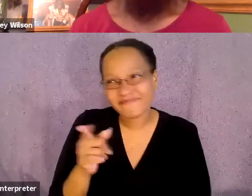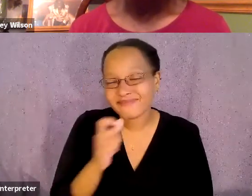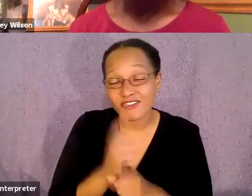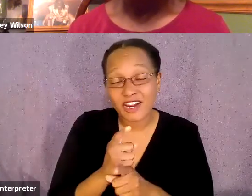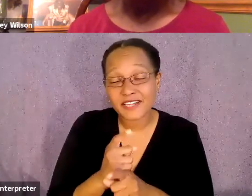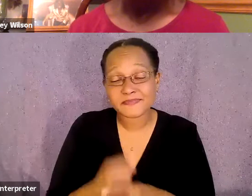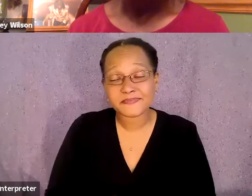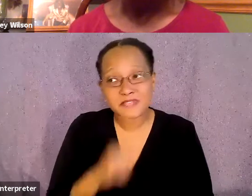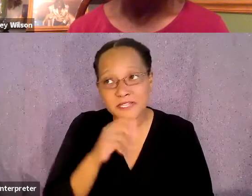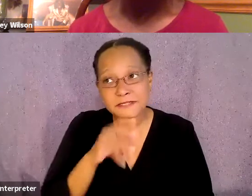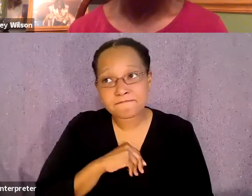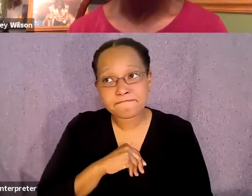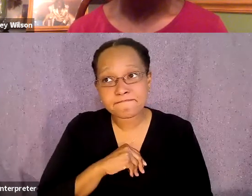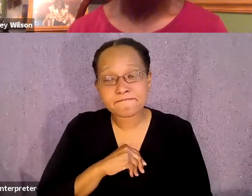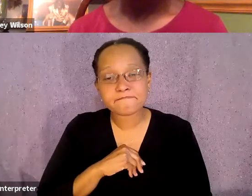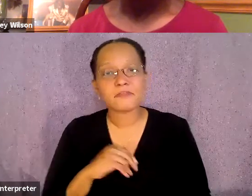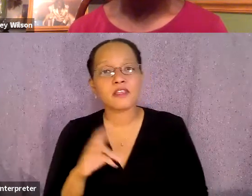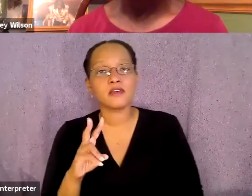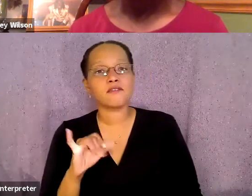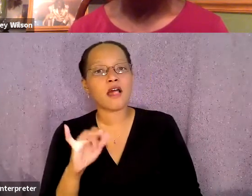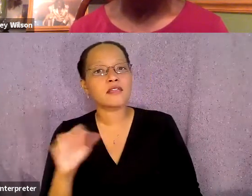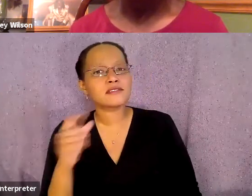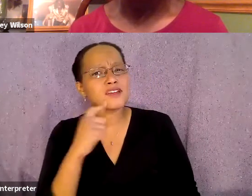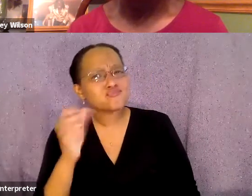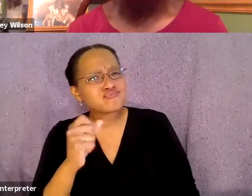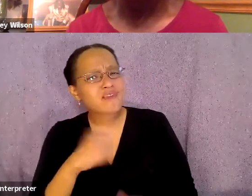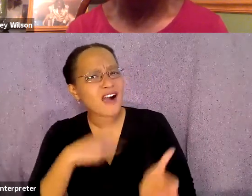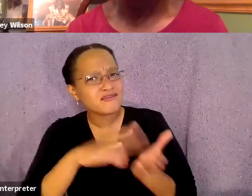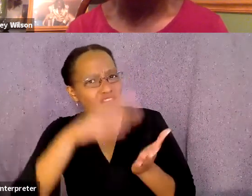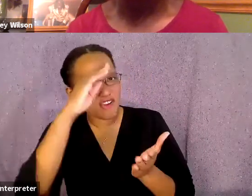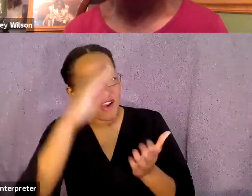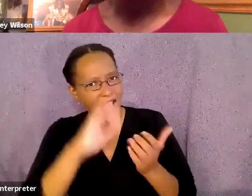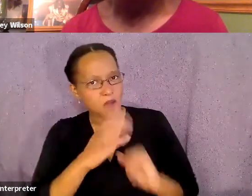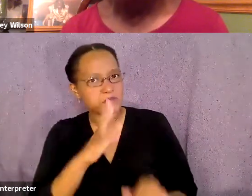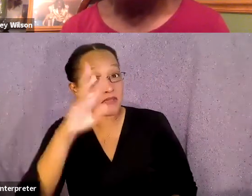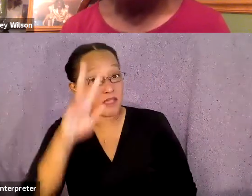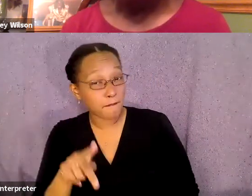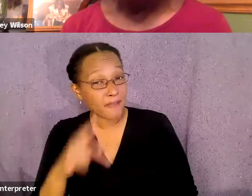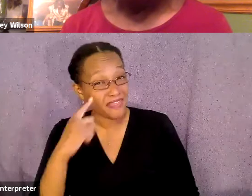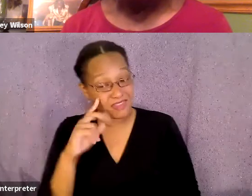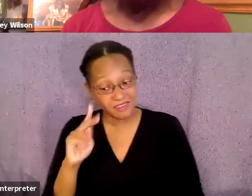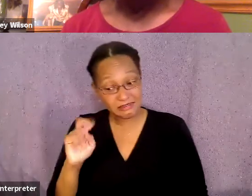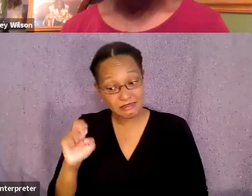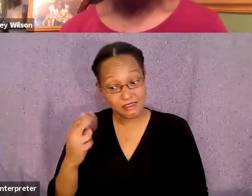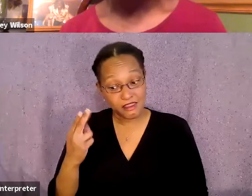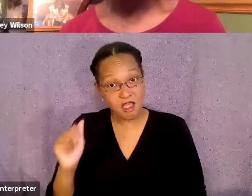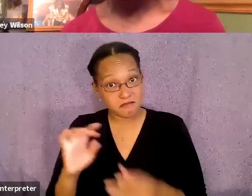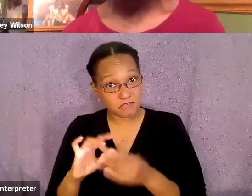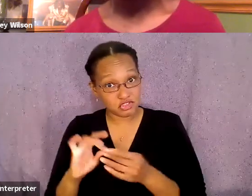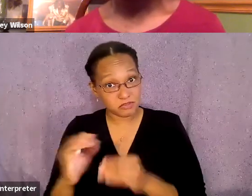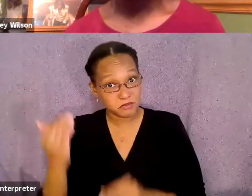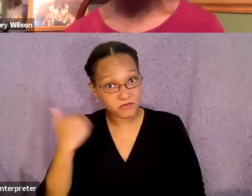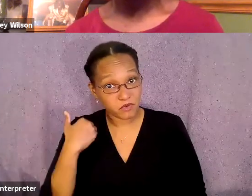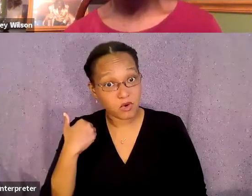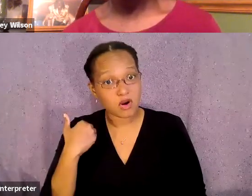You know, I think that's the thing I've learned too, just speaking up. I think of something that Keah had said earlier in, you know, the question I was